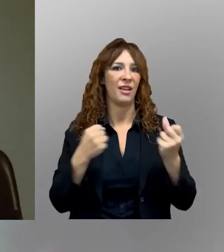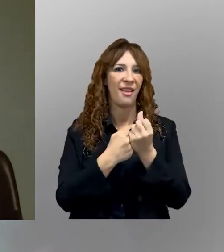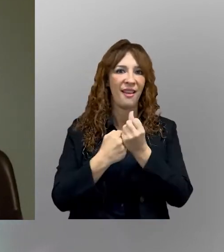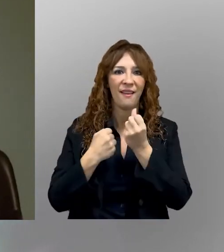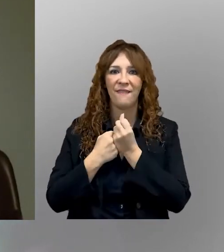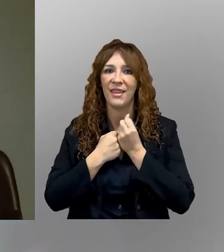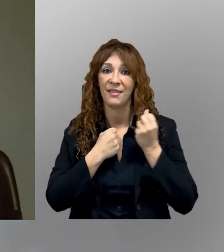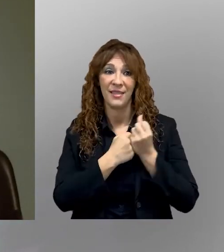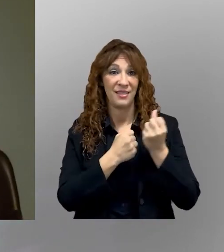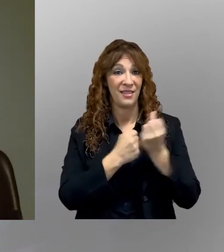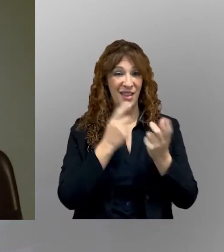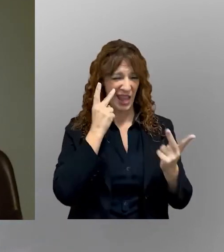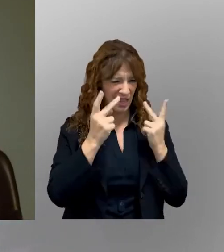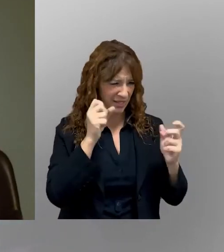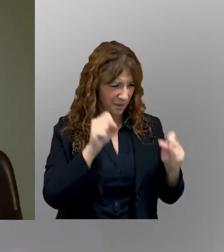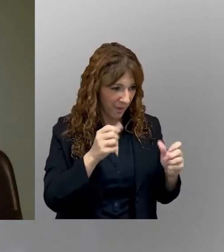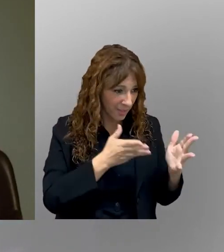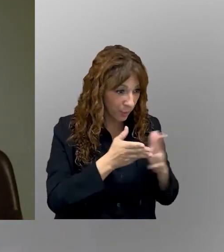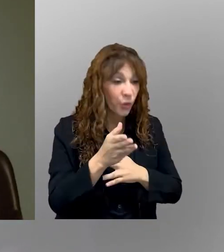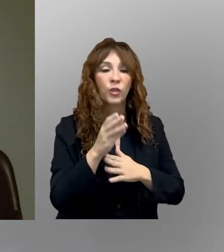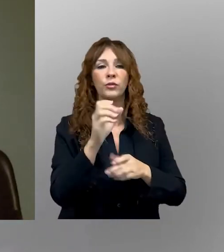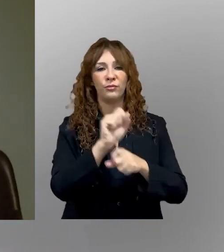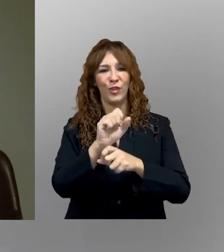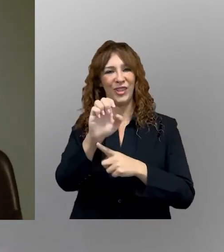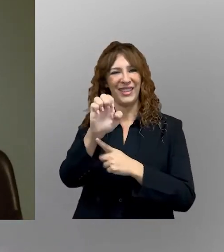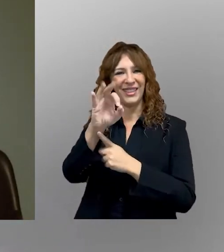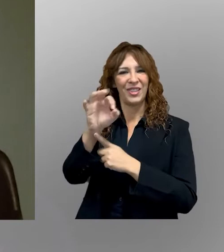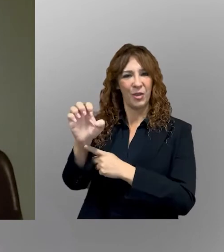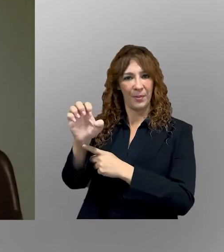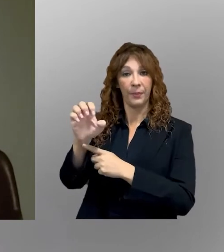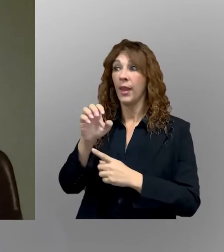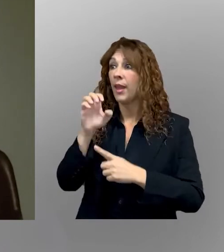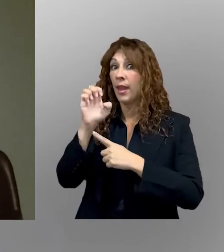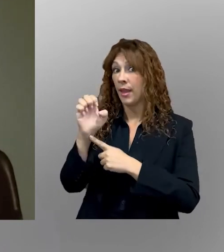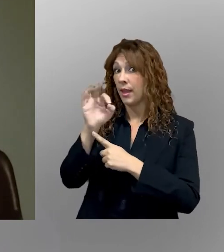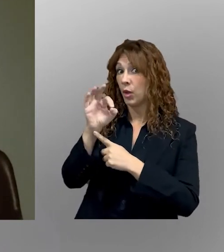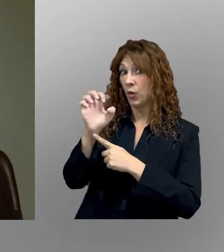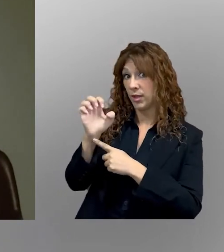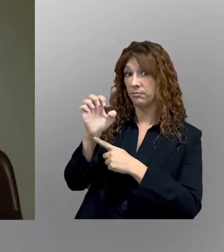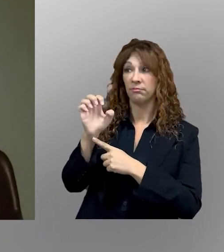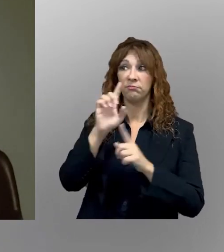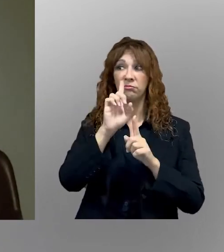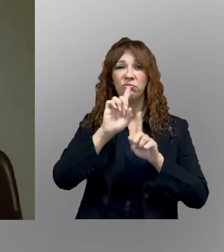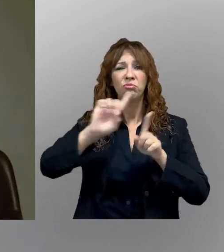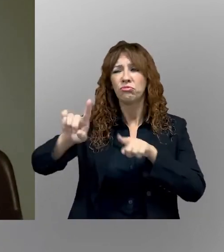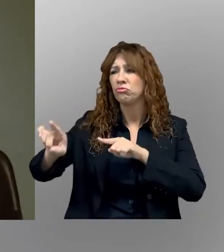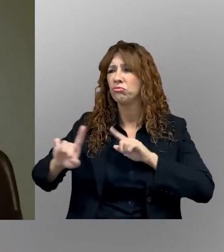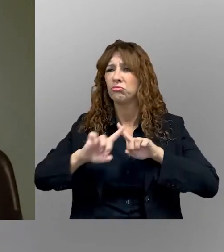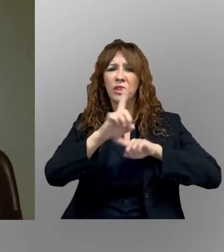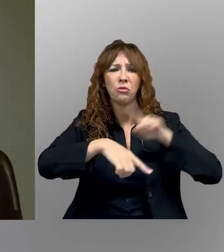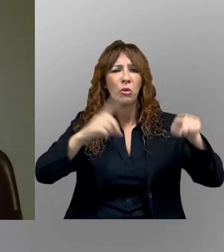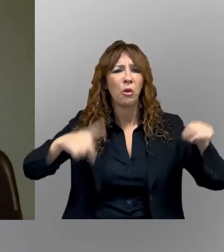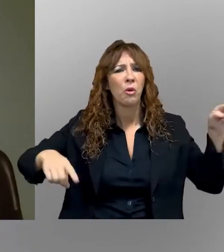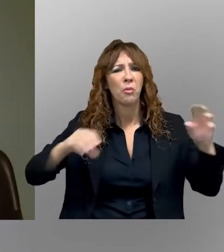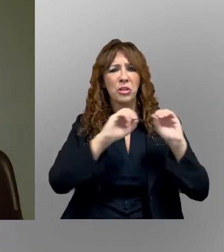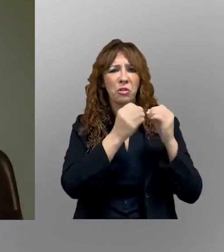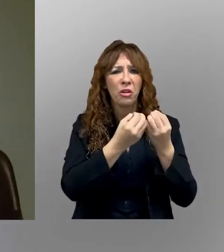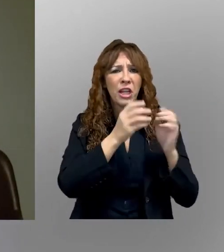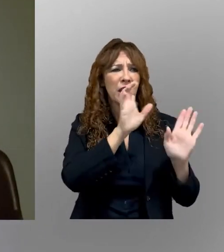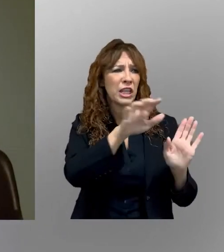of advocacy that I saw possible through Equip. Equip for Equality goes to